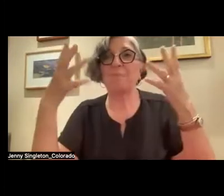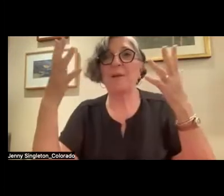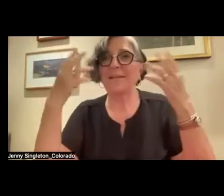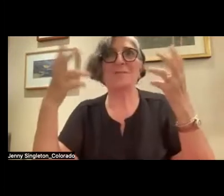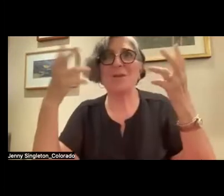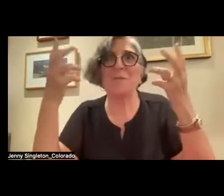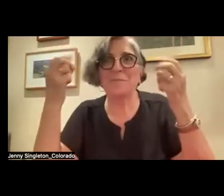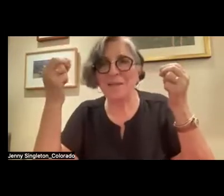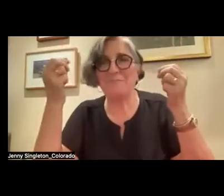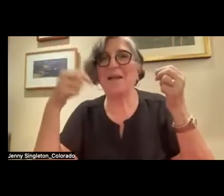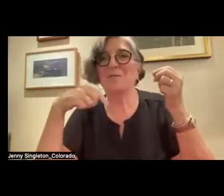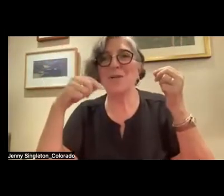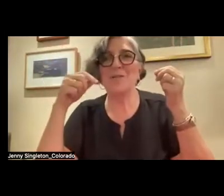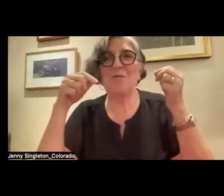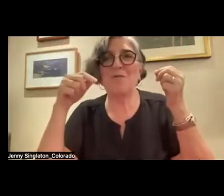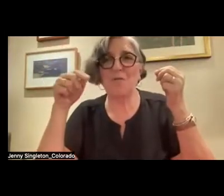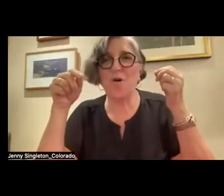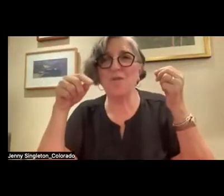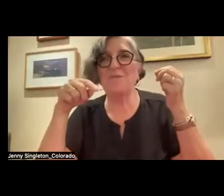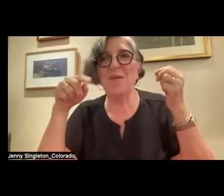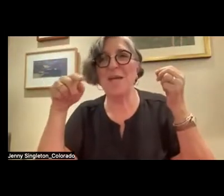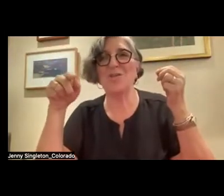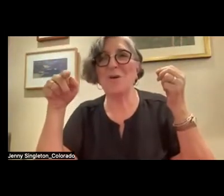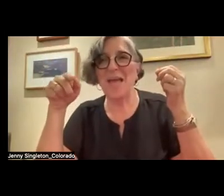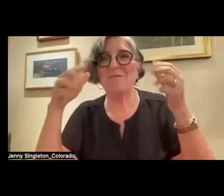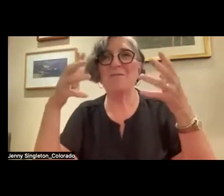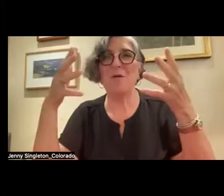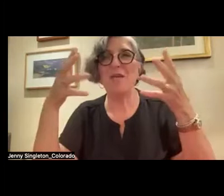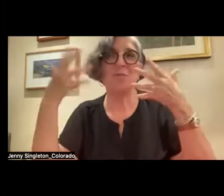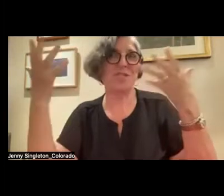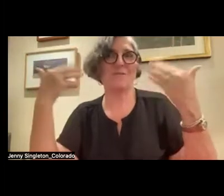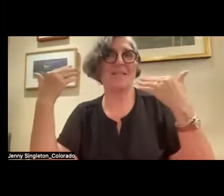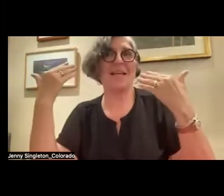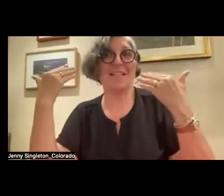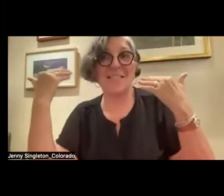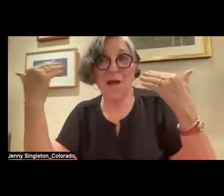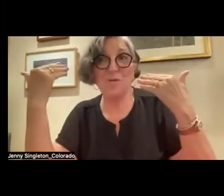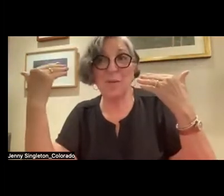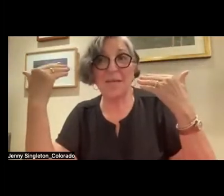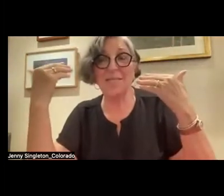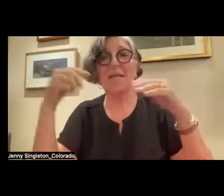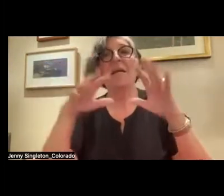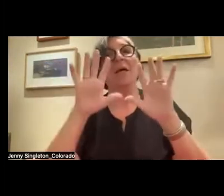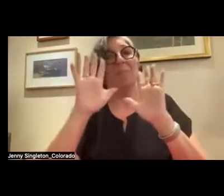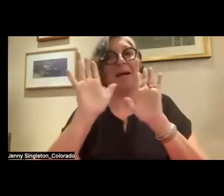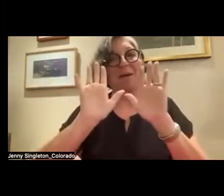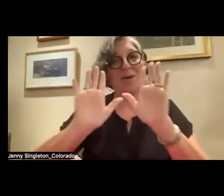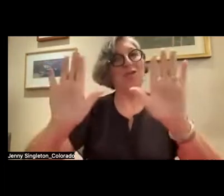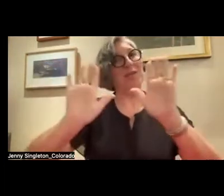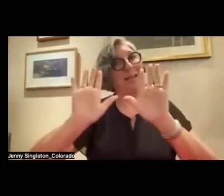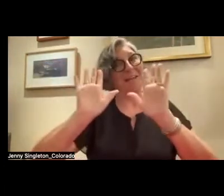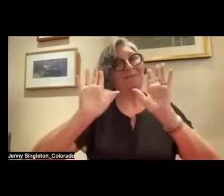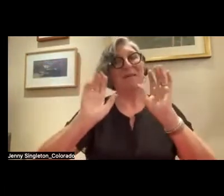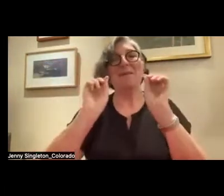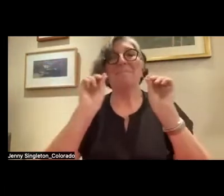have been a little troubled by the fact that we're using phone, P-H-O-N, phoneme, which sounds like a sound-based, but I urge